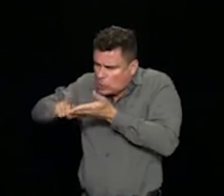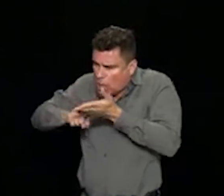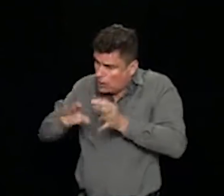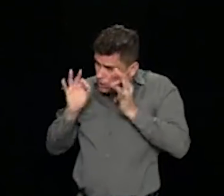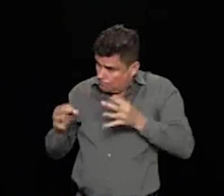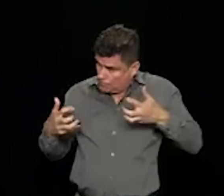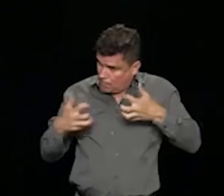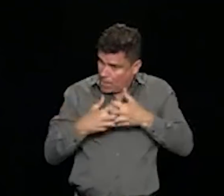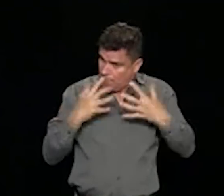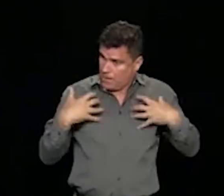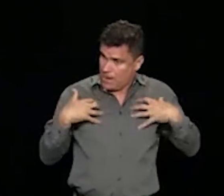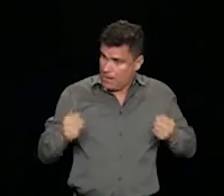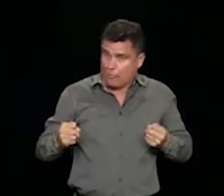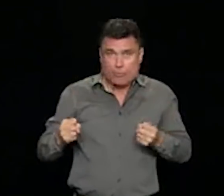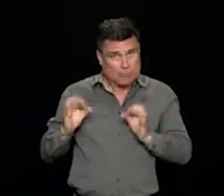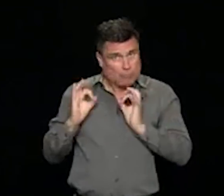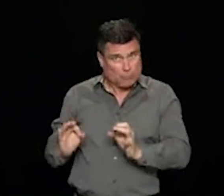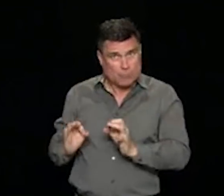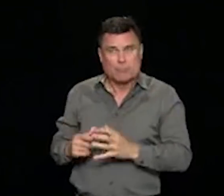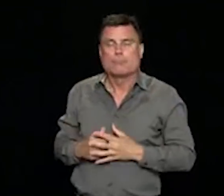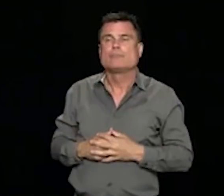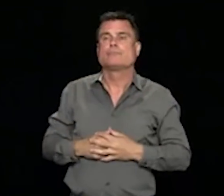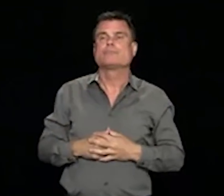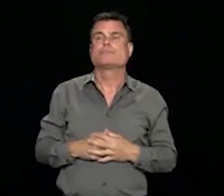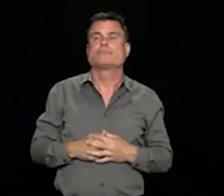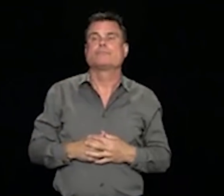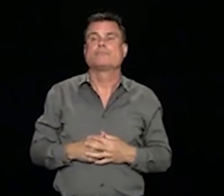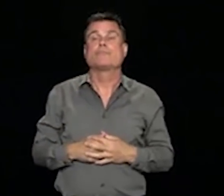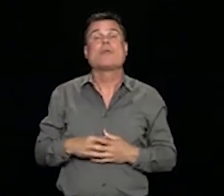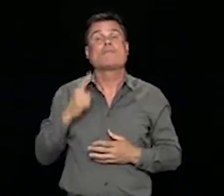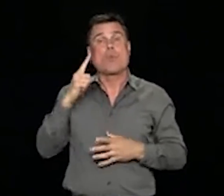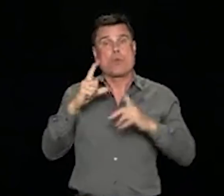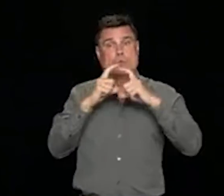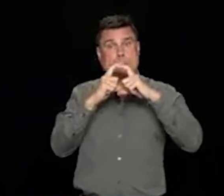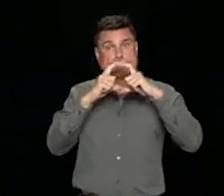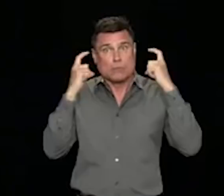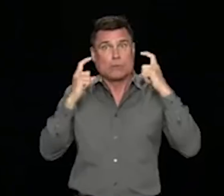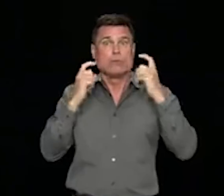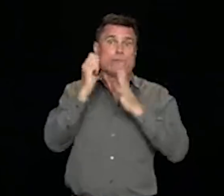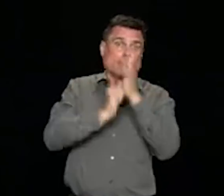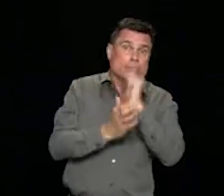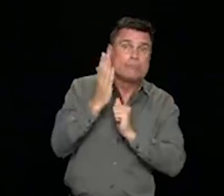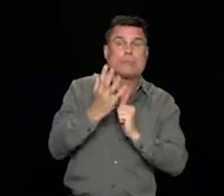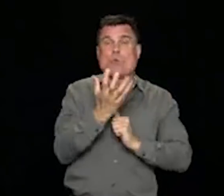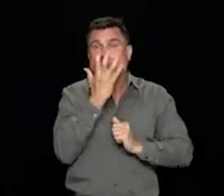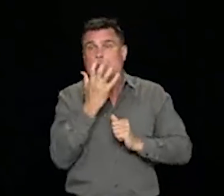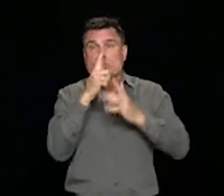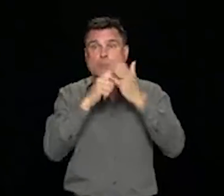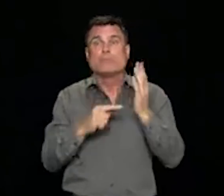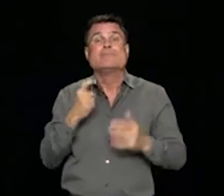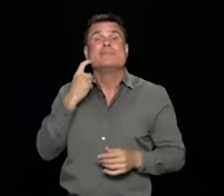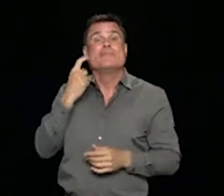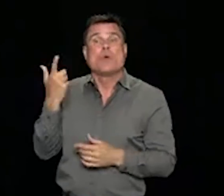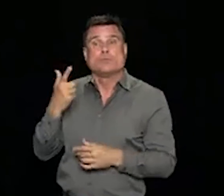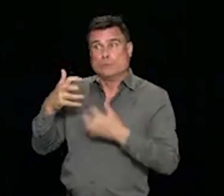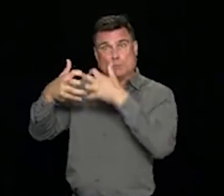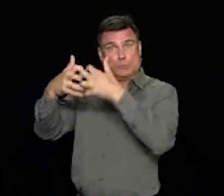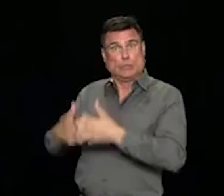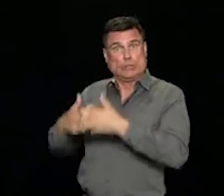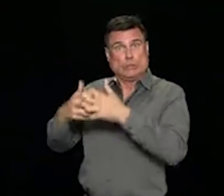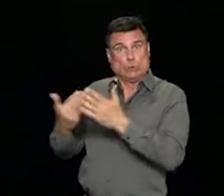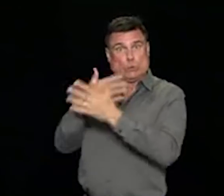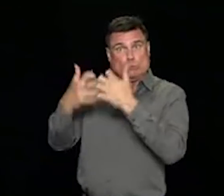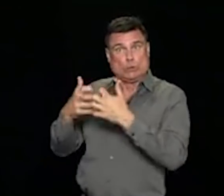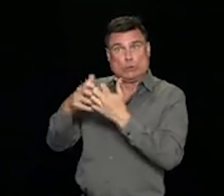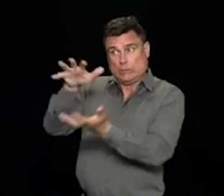as well. On the topic of PPE testing, I'd also like to mention that we've recently received a new machine that will be able to